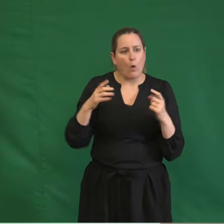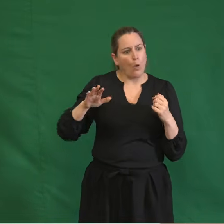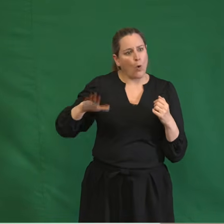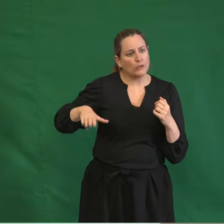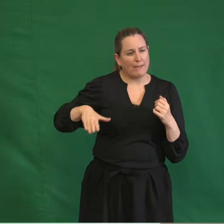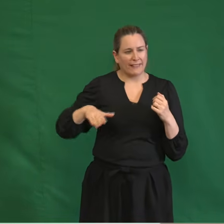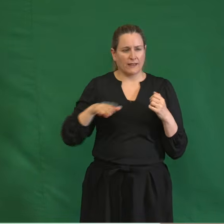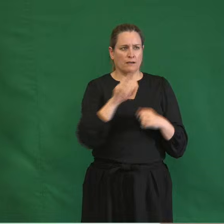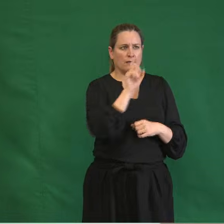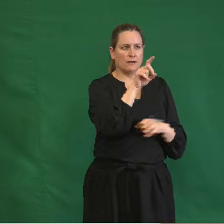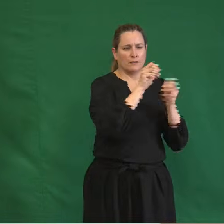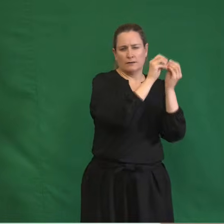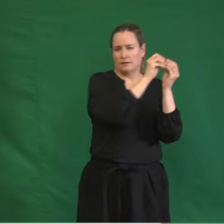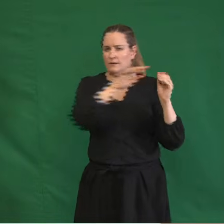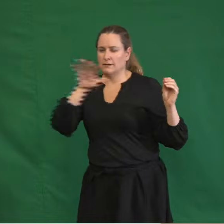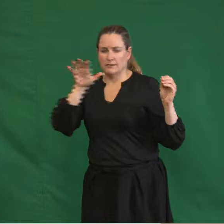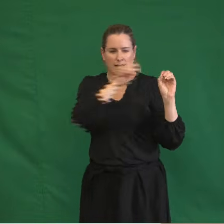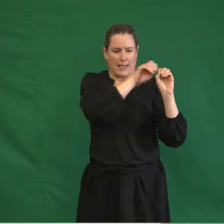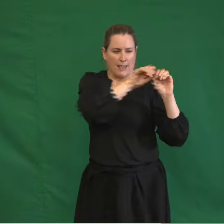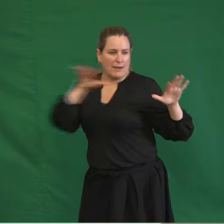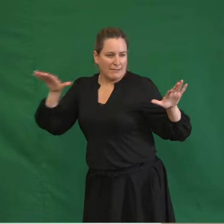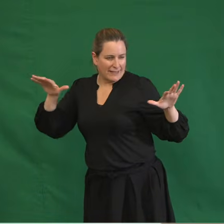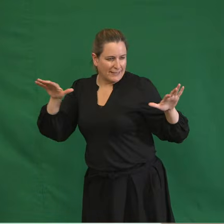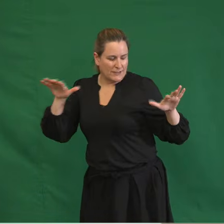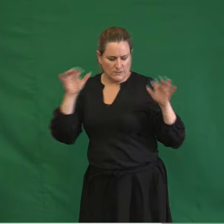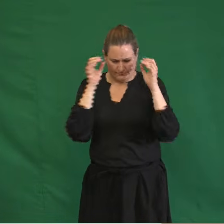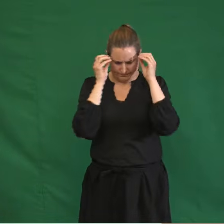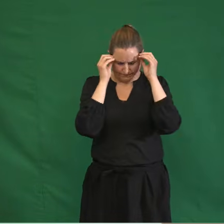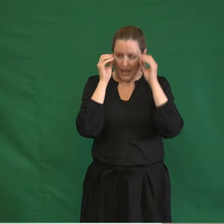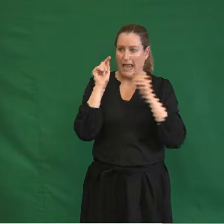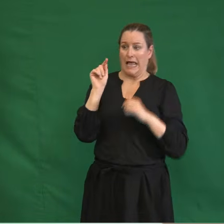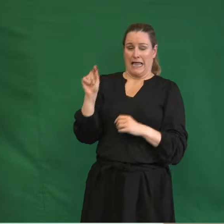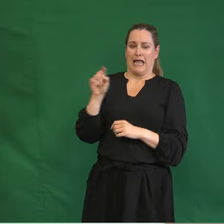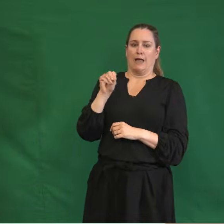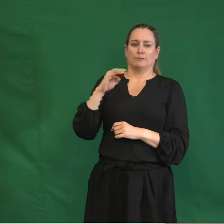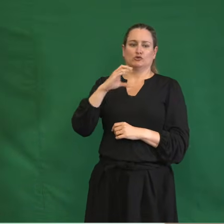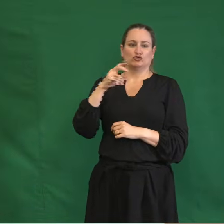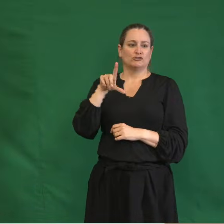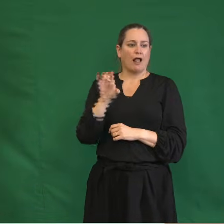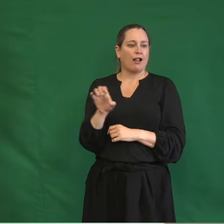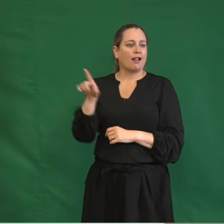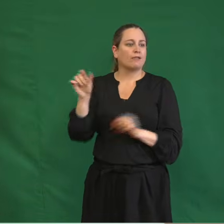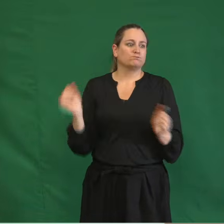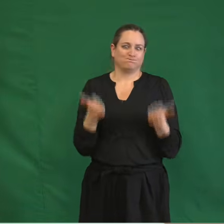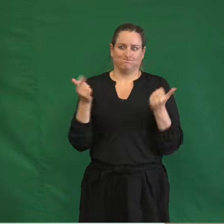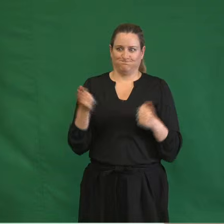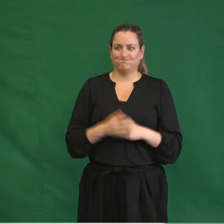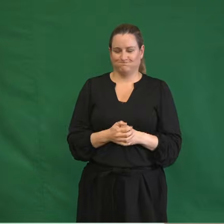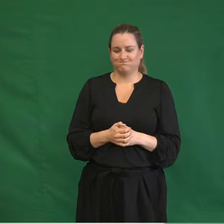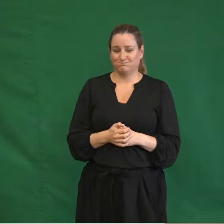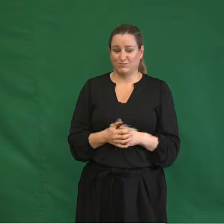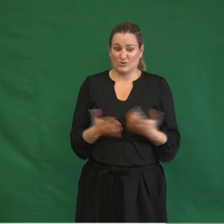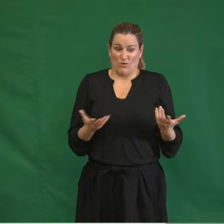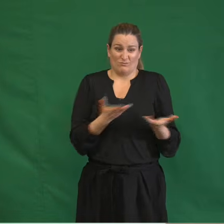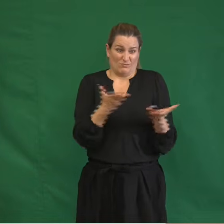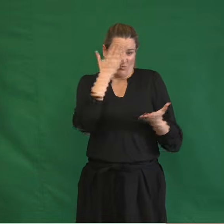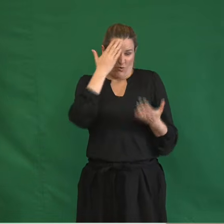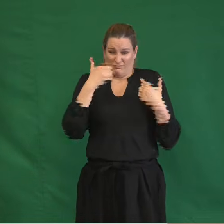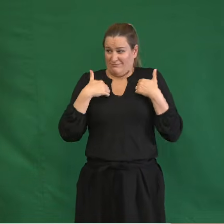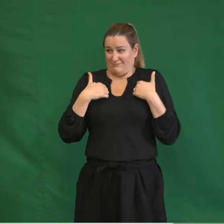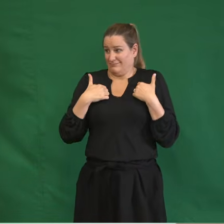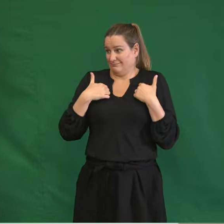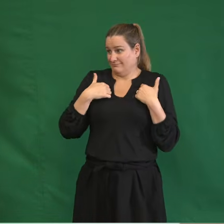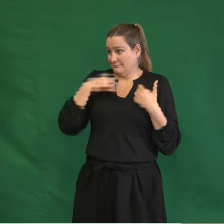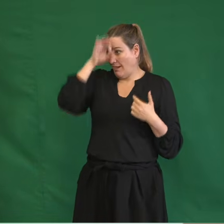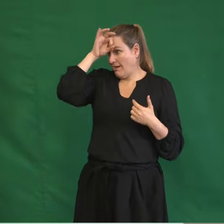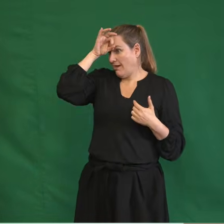for SADiLaR that this project was also valuable for, because again, like I said earlier this morning, we do not have a lot of experience with